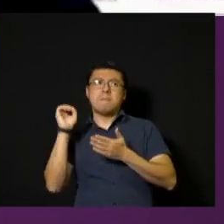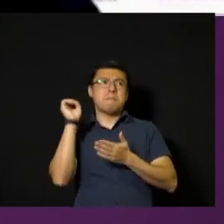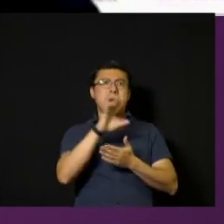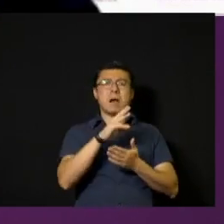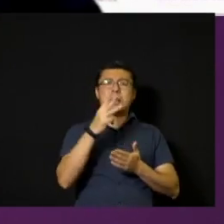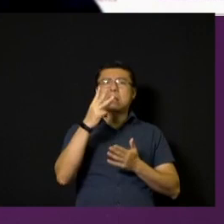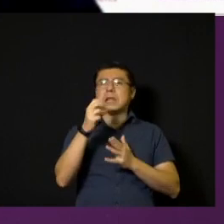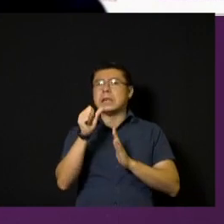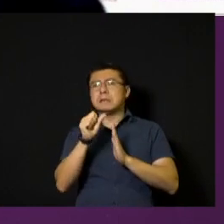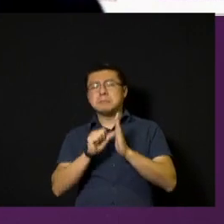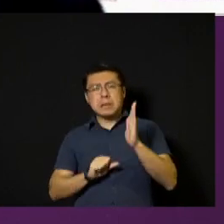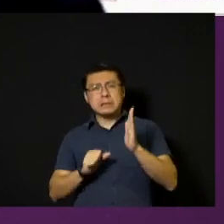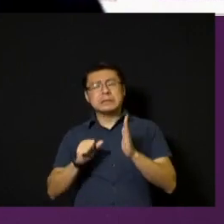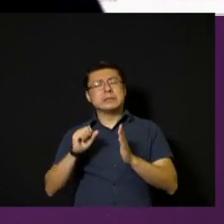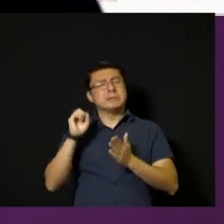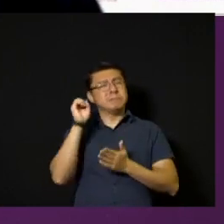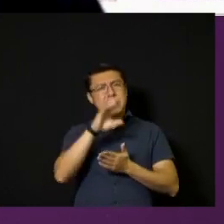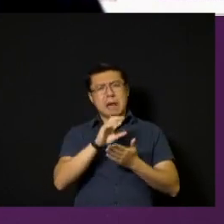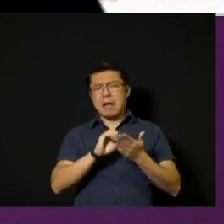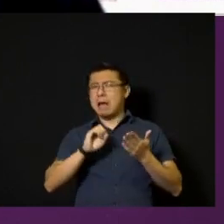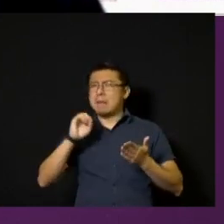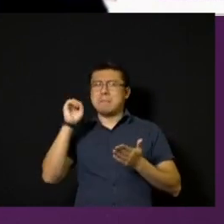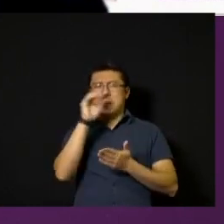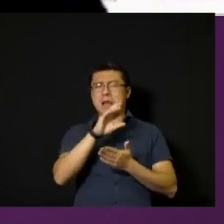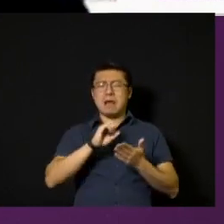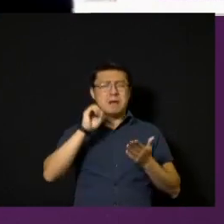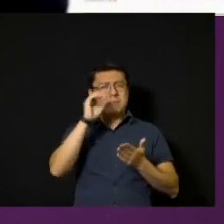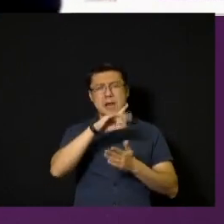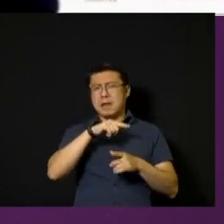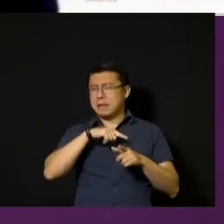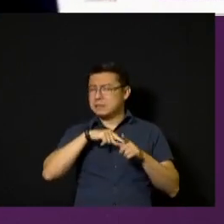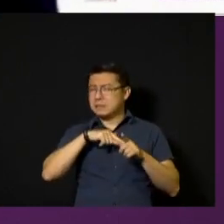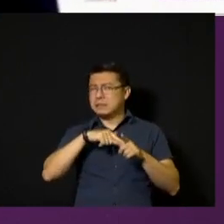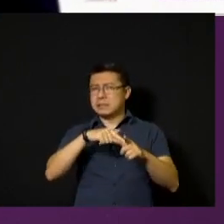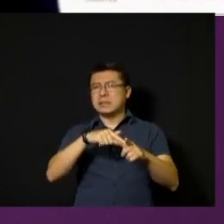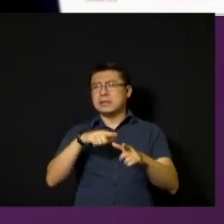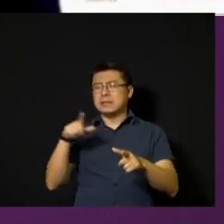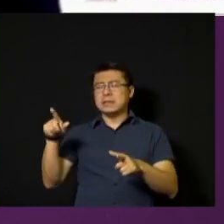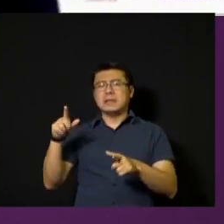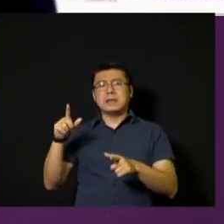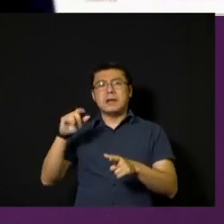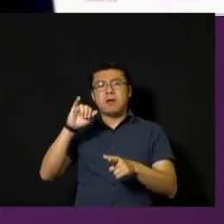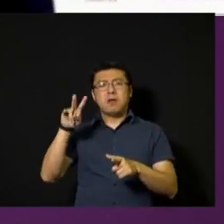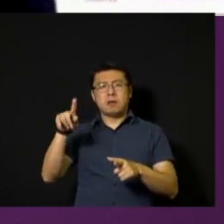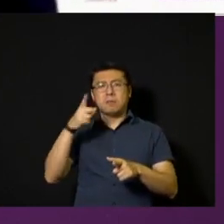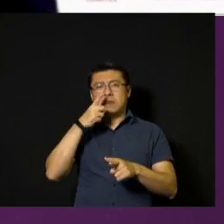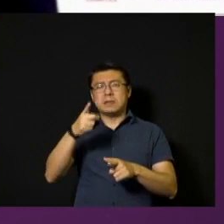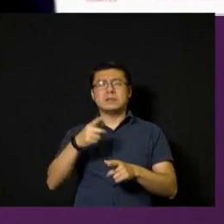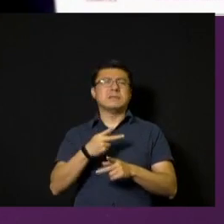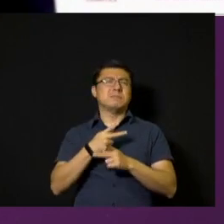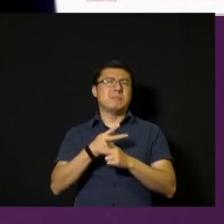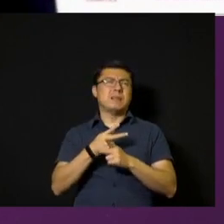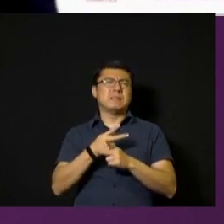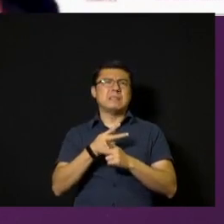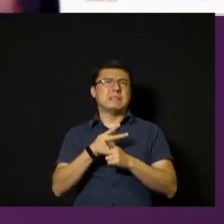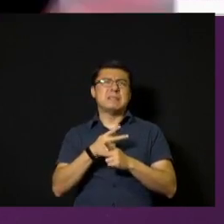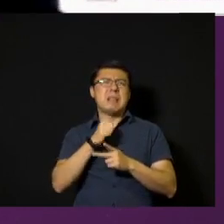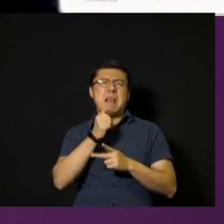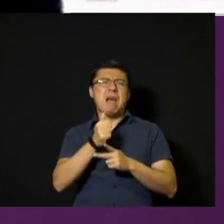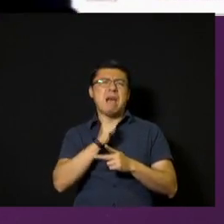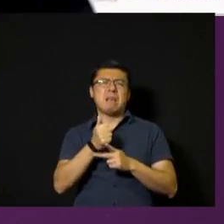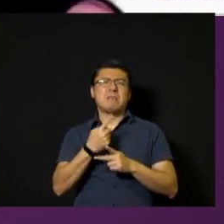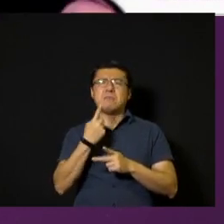admirable clients, customers in the U.S. and they didn't work. That's what Jorge said. Why are we so impatient? Starting something in